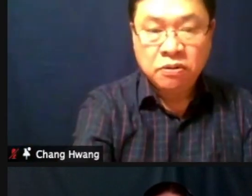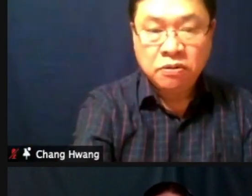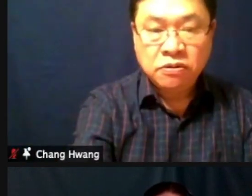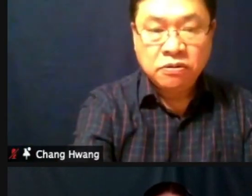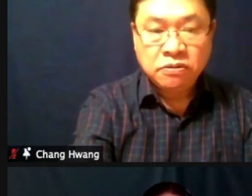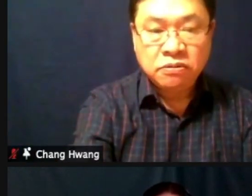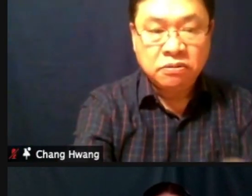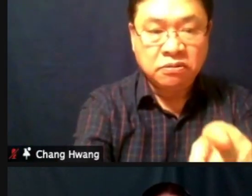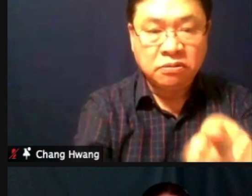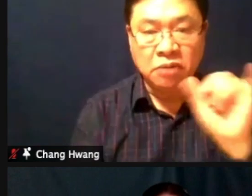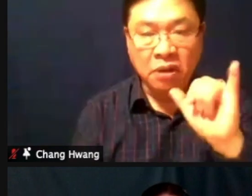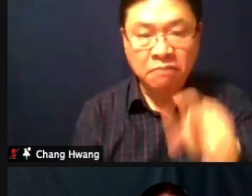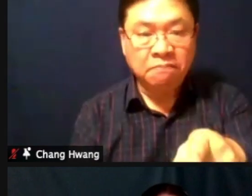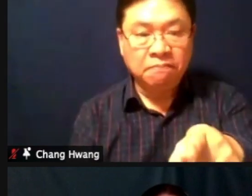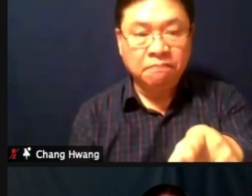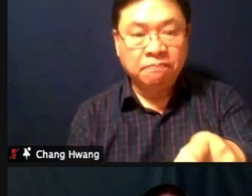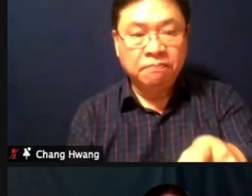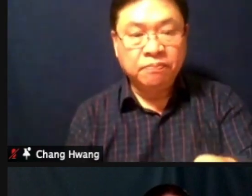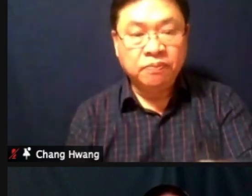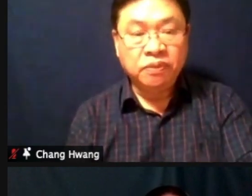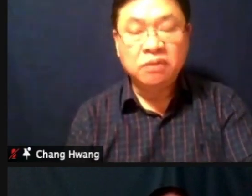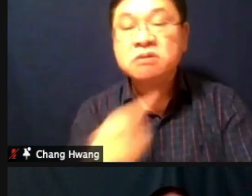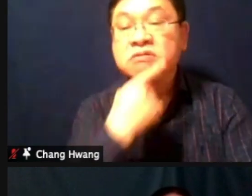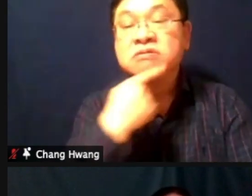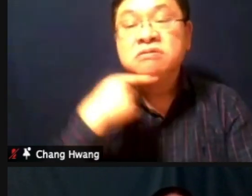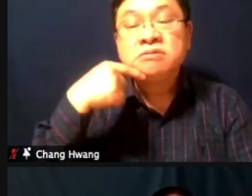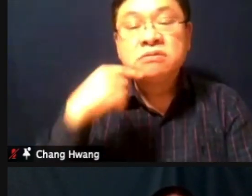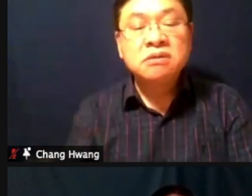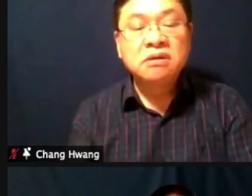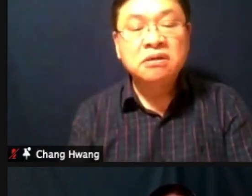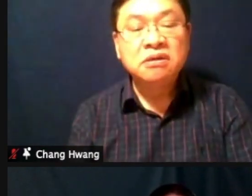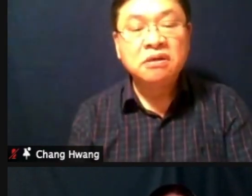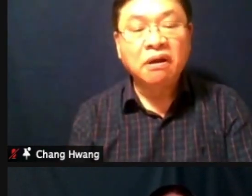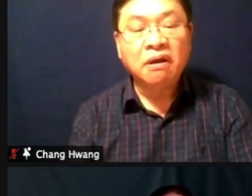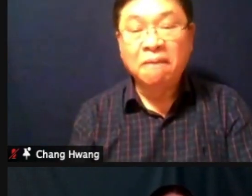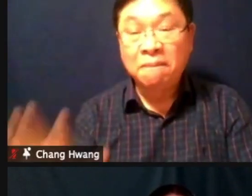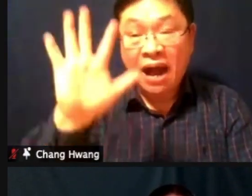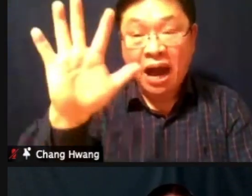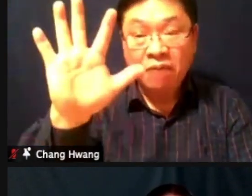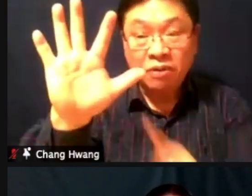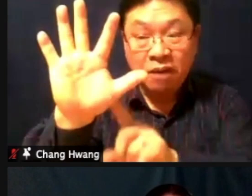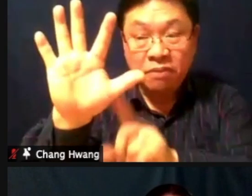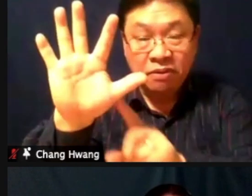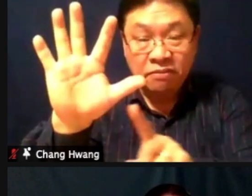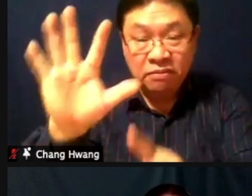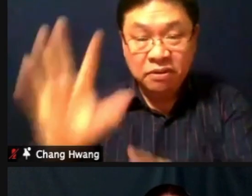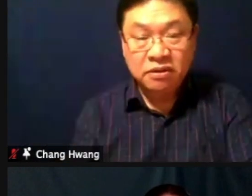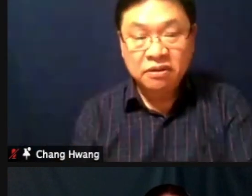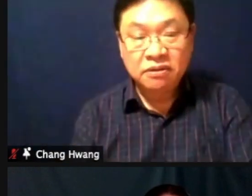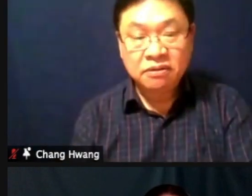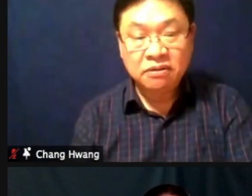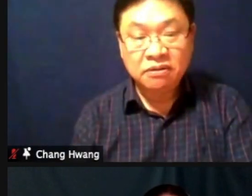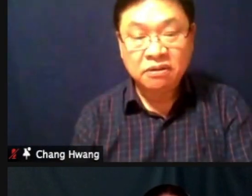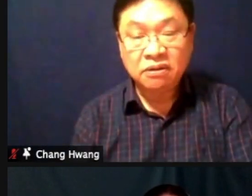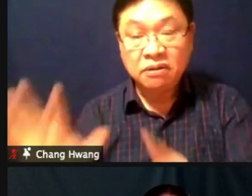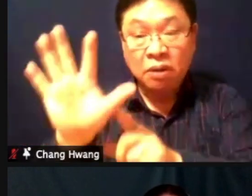And there's a particular order this must happen in. So this is the formula, and this is how it must be written in. So we showed this, shows the location.